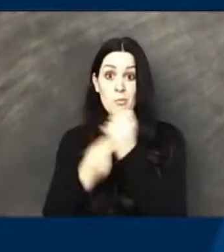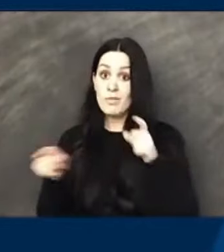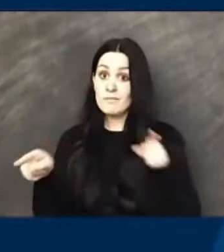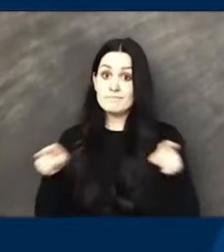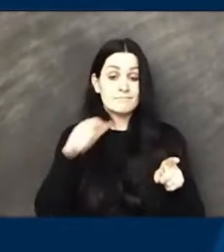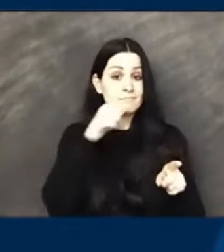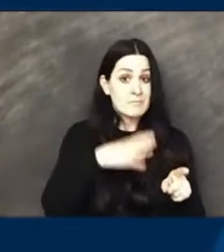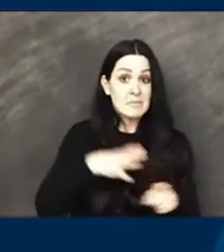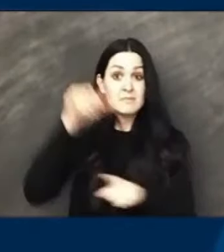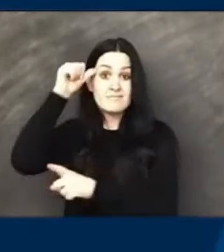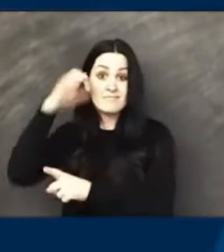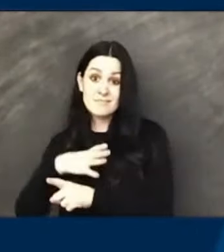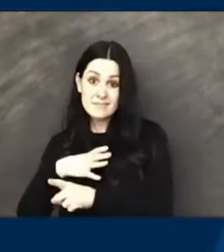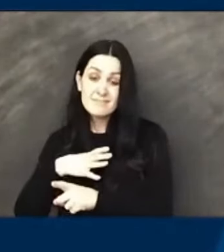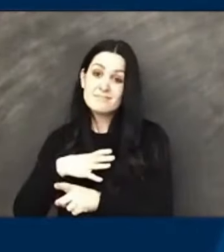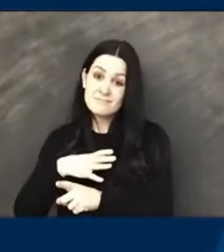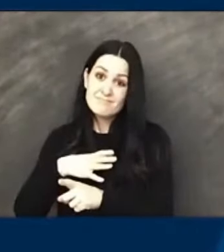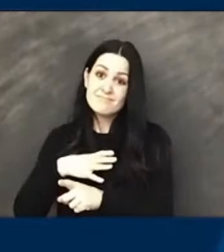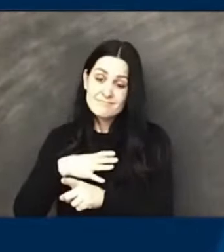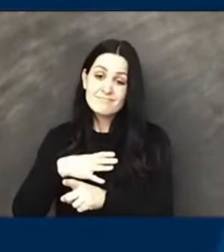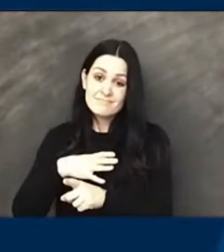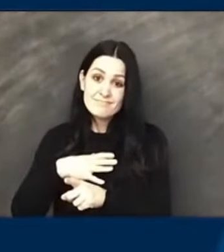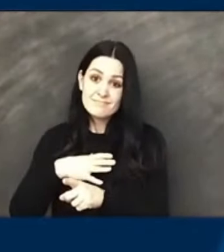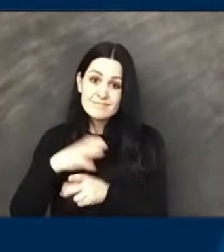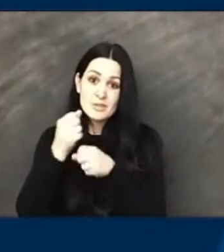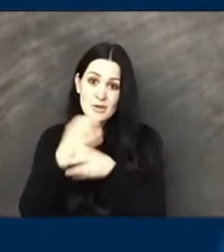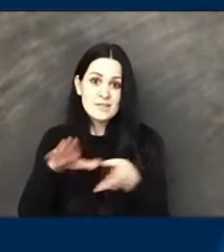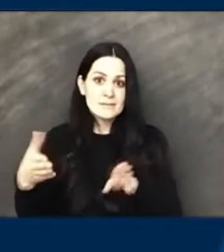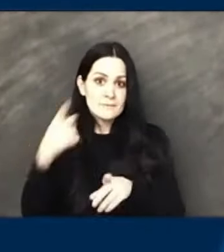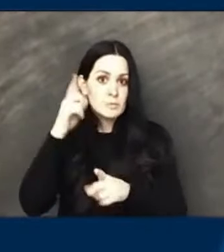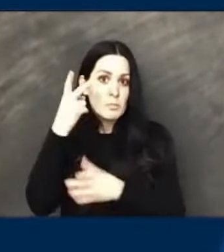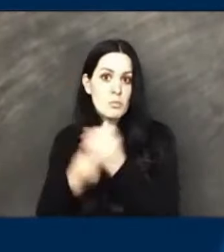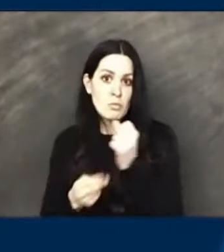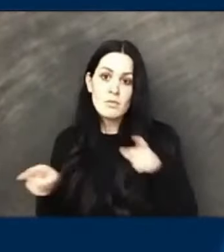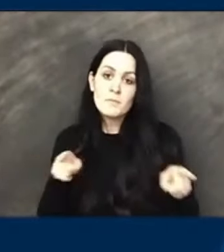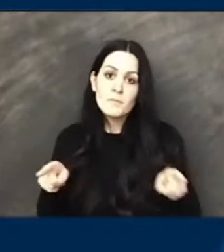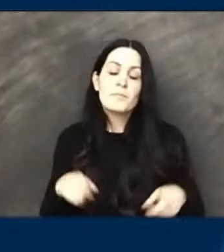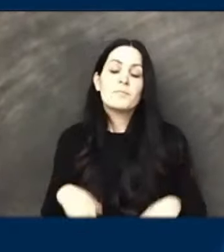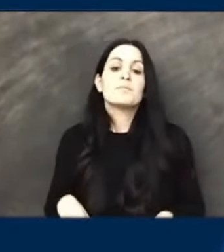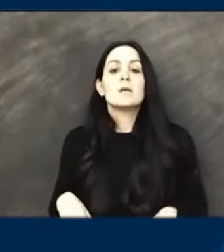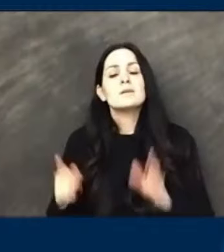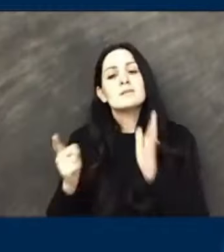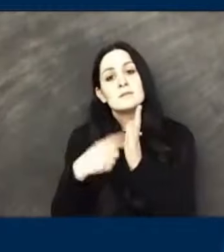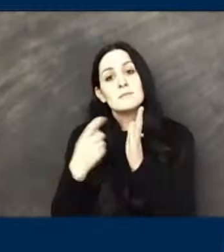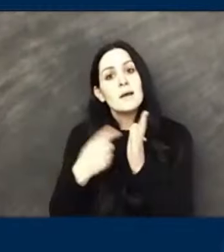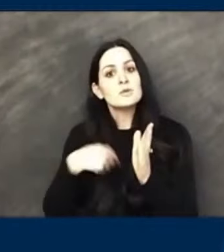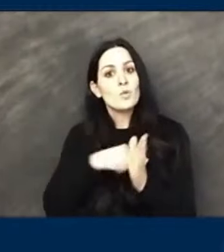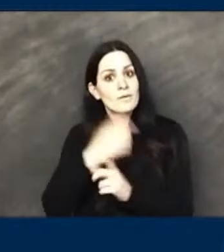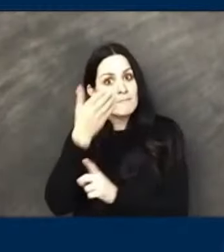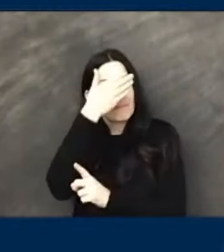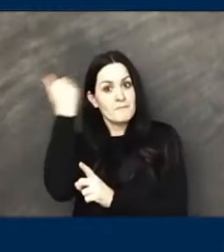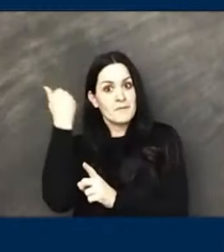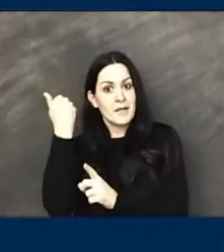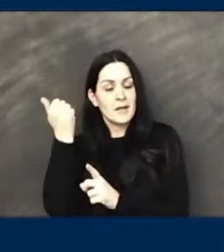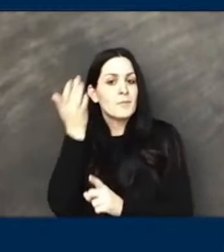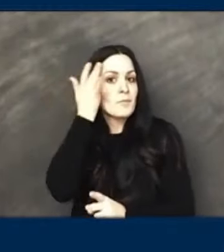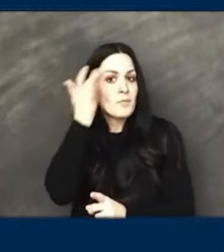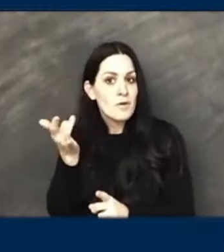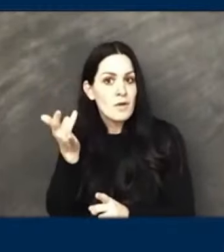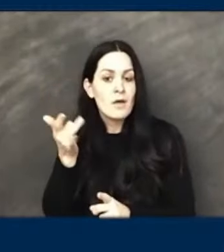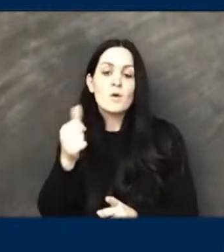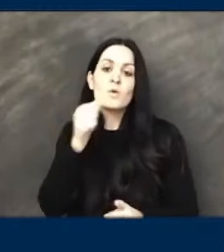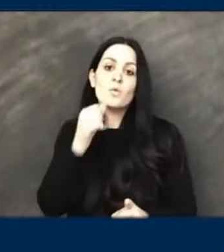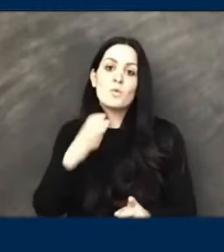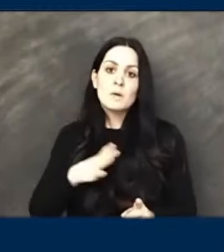for women in this country. And I think that sometimes we lose sight of that fact because women